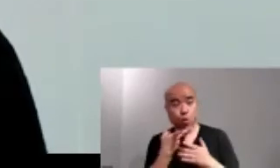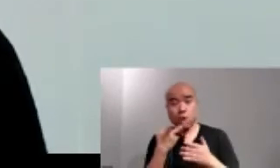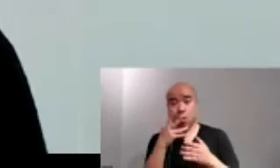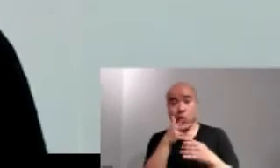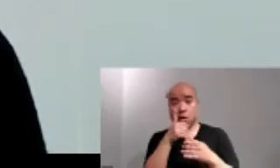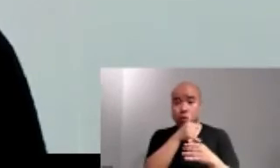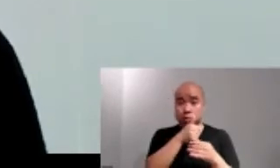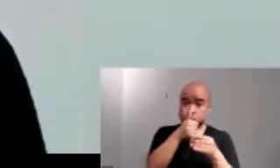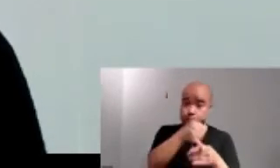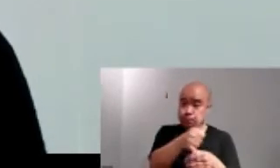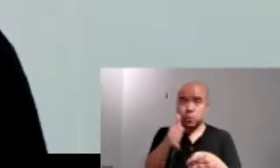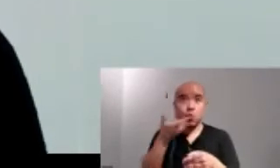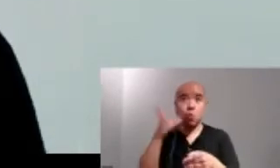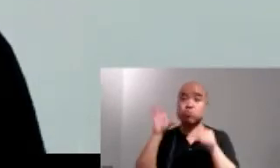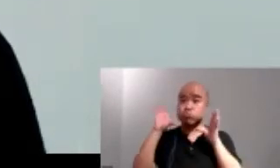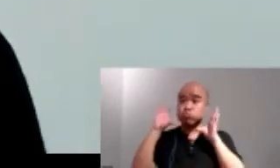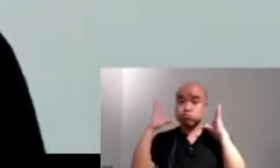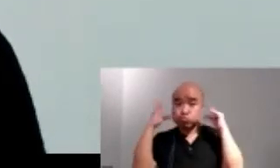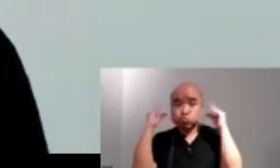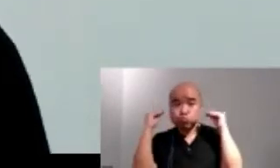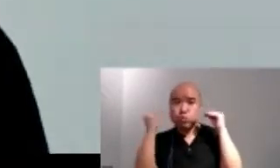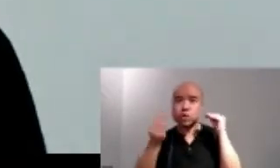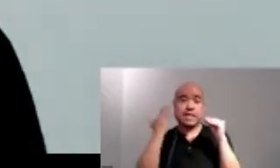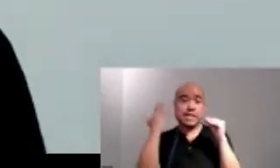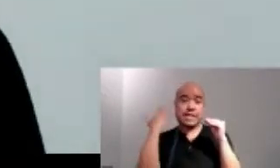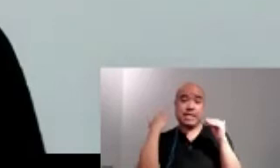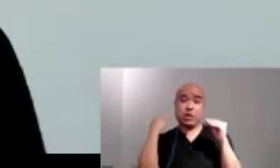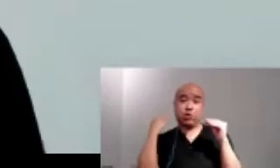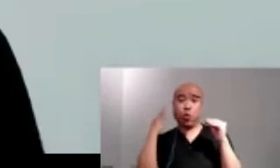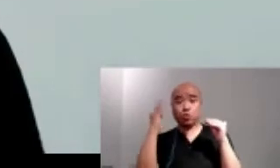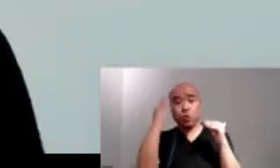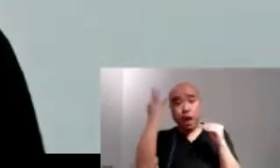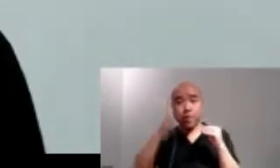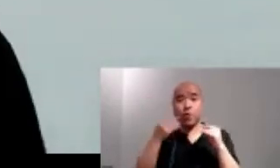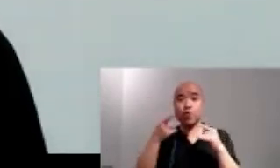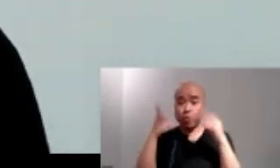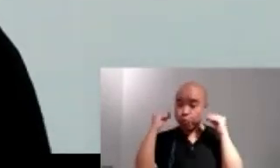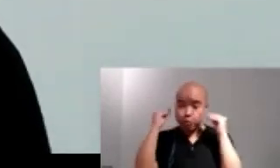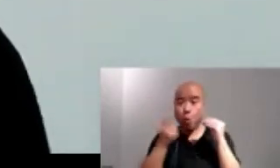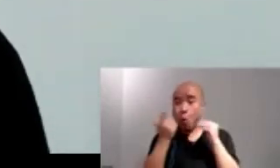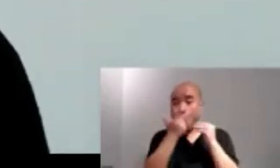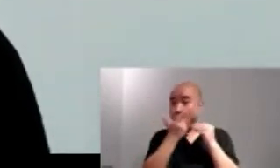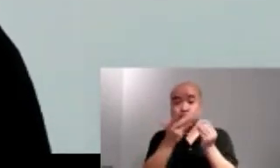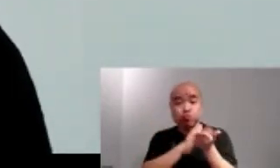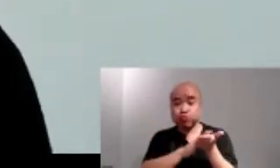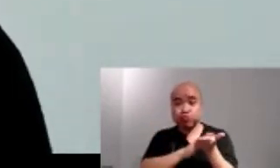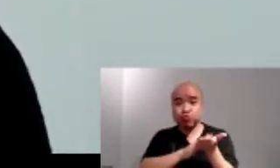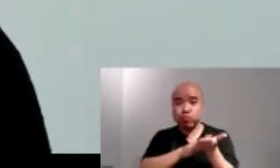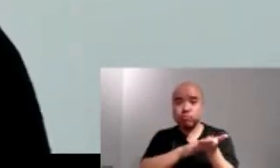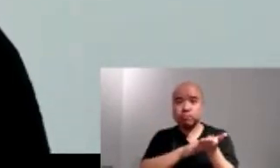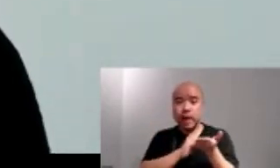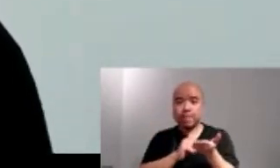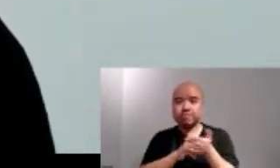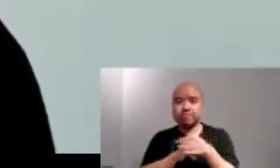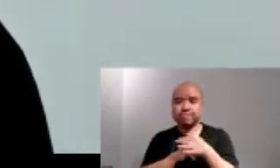listening to the other insight and words and story. Thank you and see you